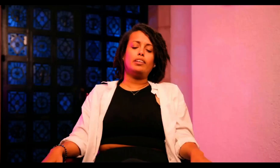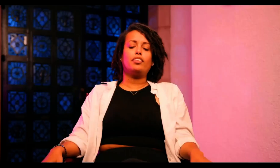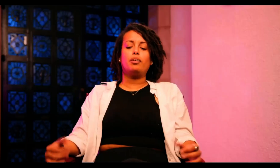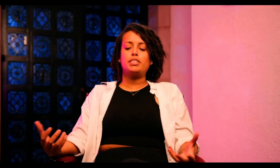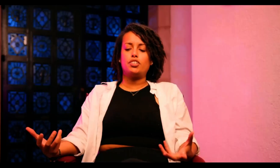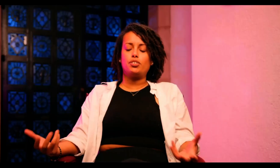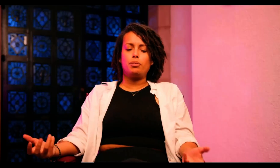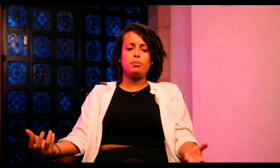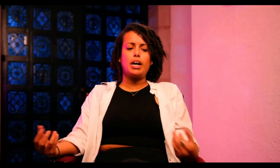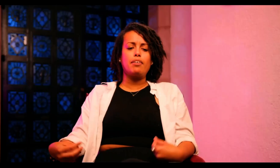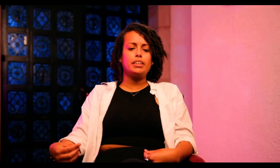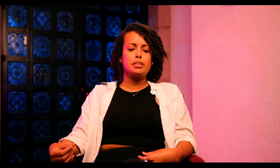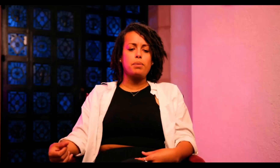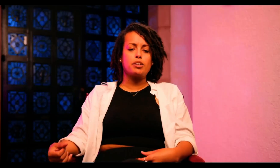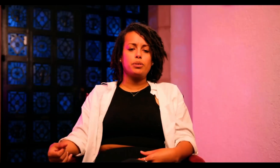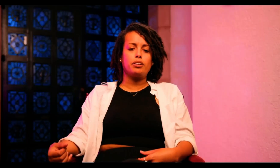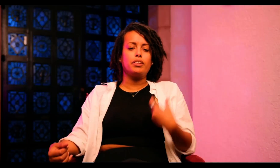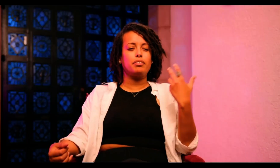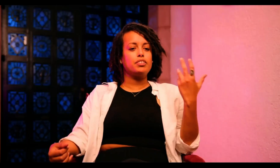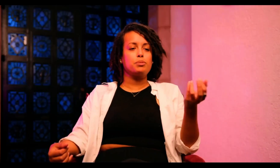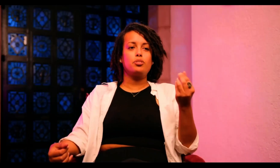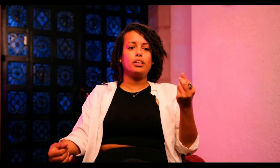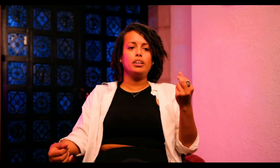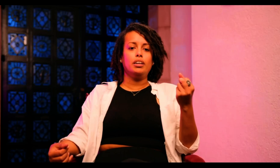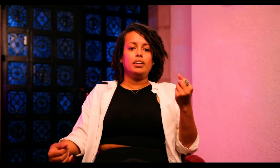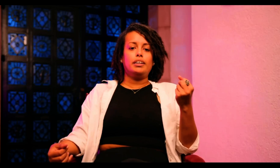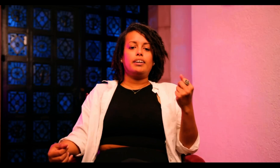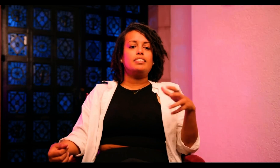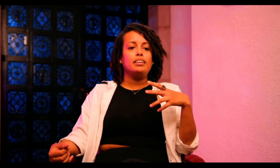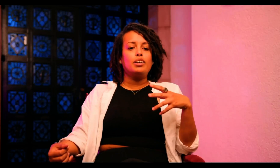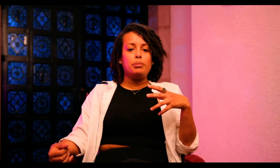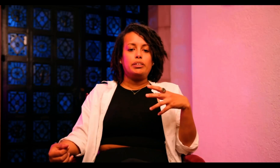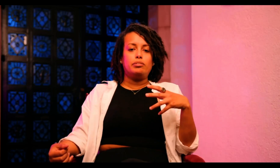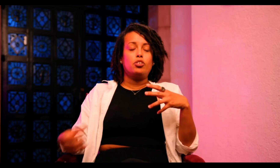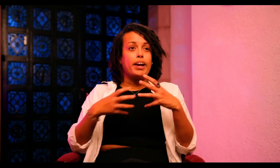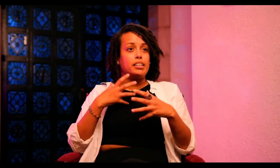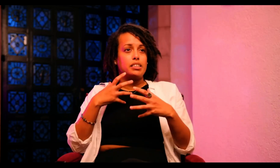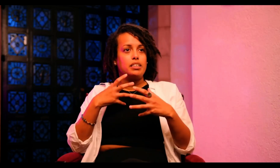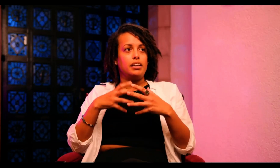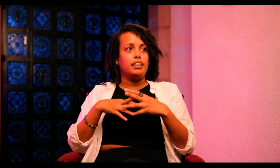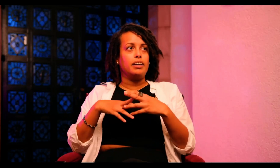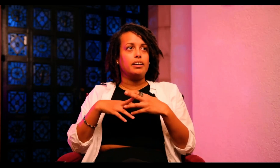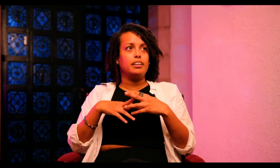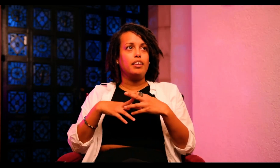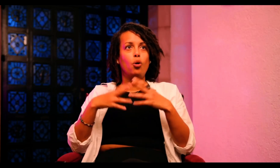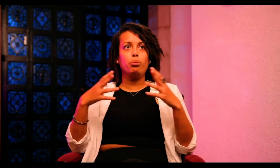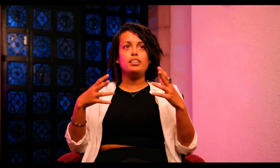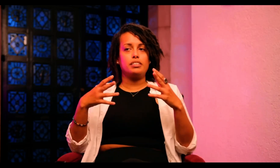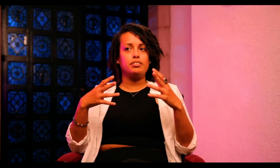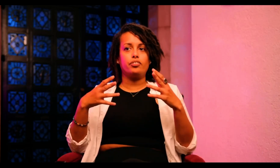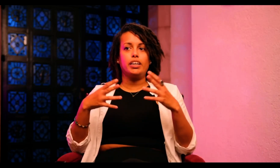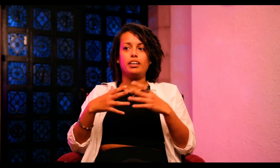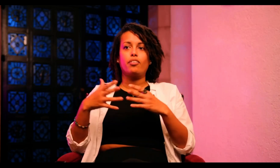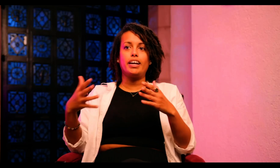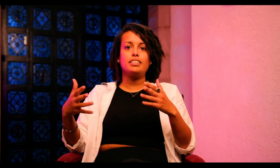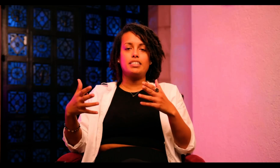amen. That's another conversation that we were having this past week of the difference between guaranteed income and grants. And like the whole process